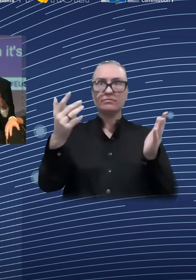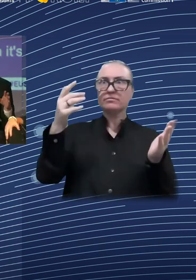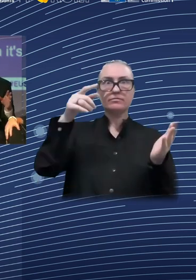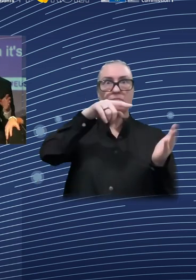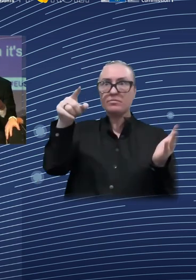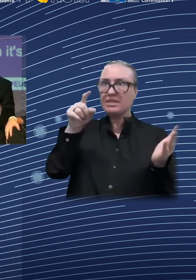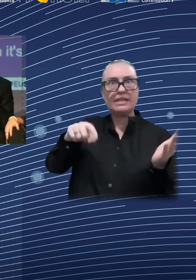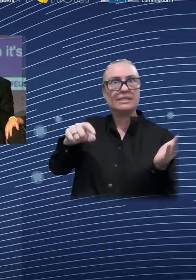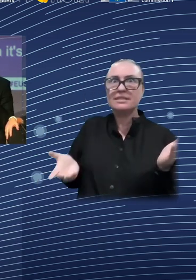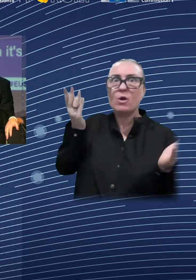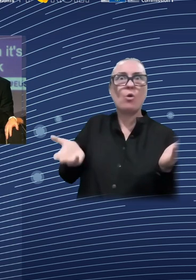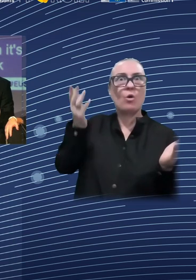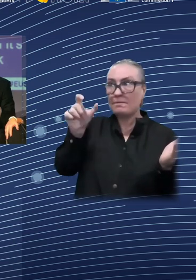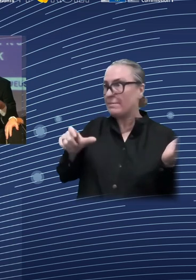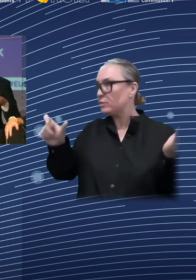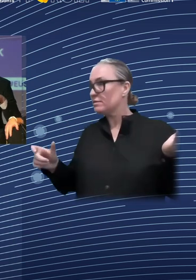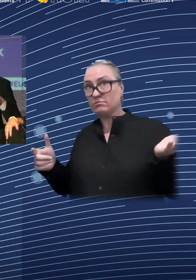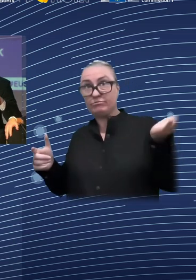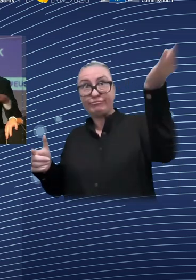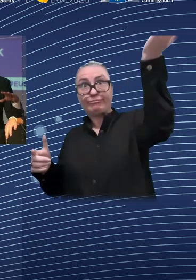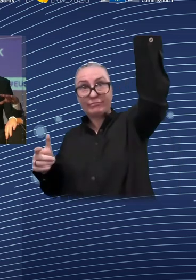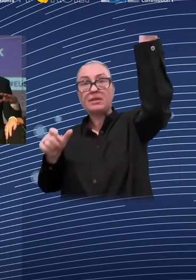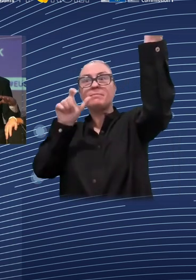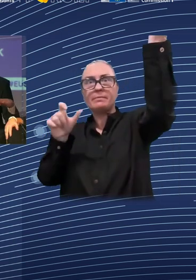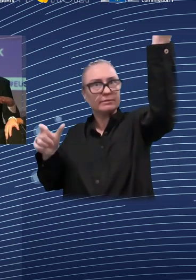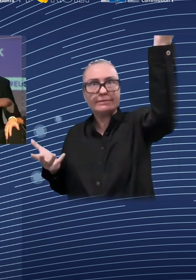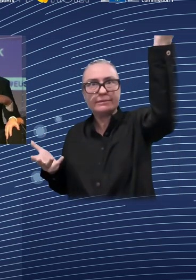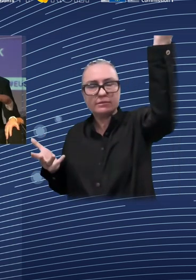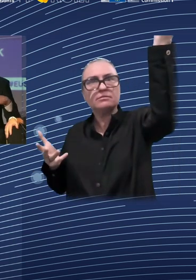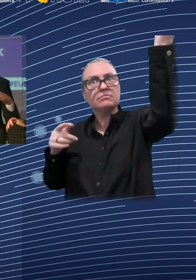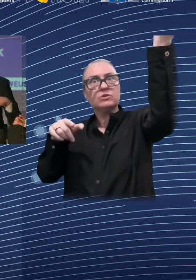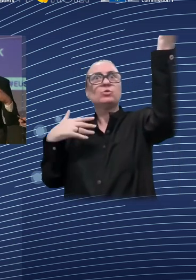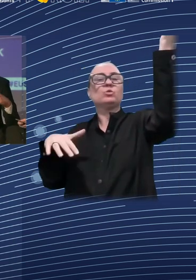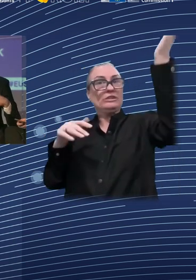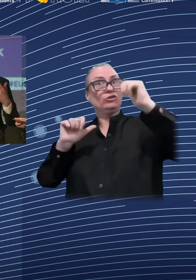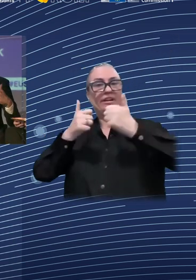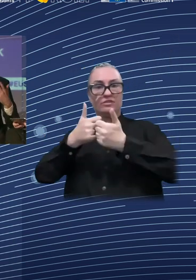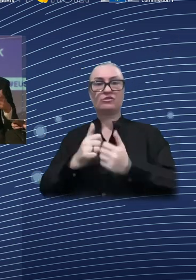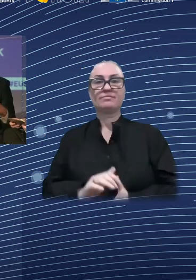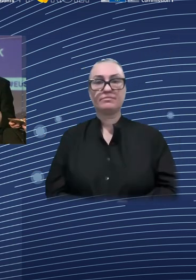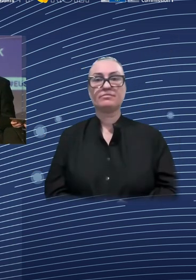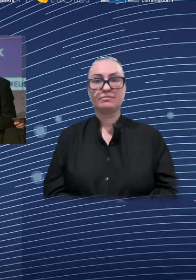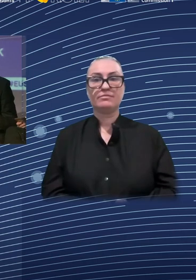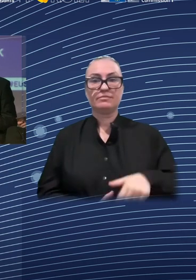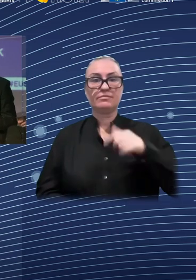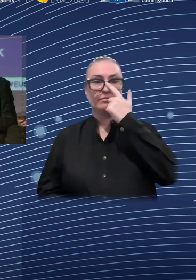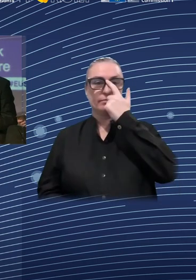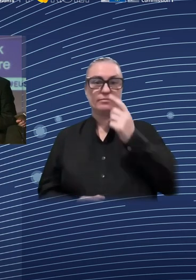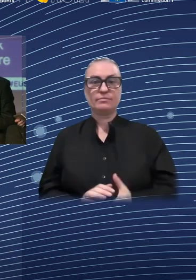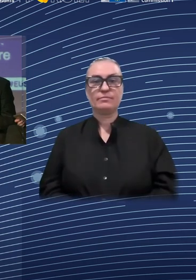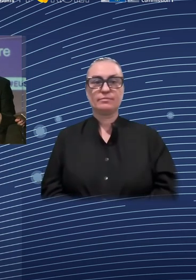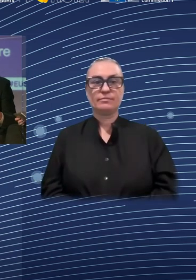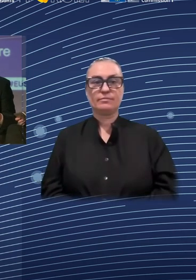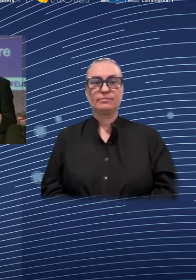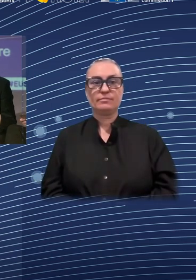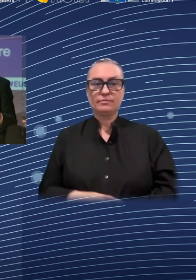are becoming more and more important, but you still have these transversal skills that companies are demanding as well, and you still have